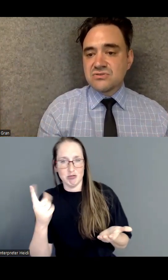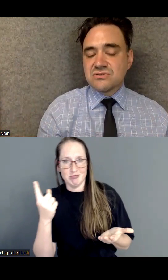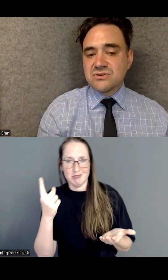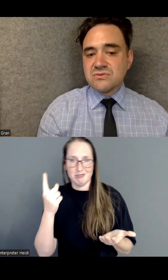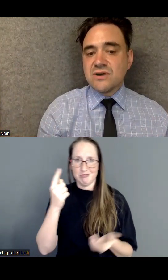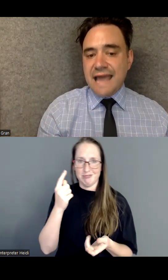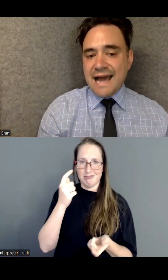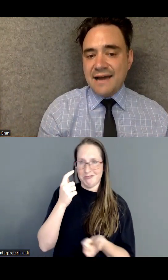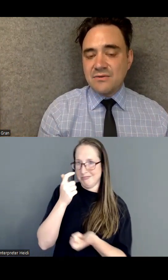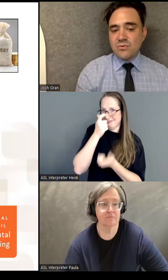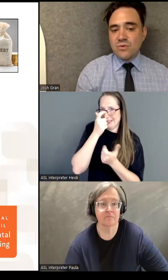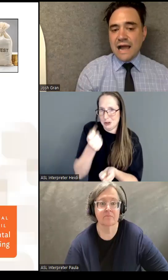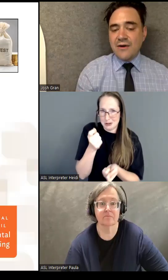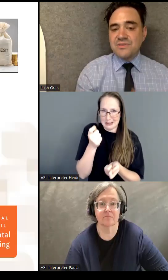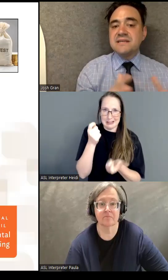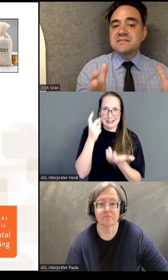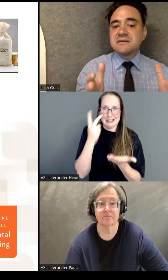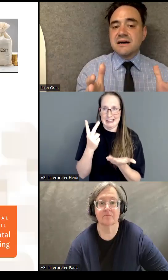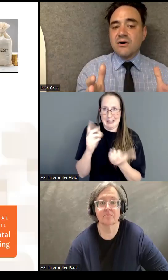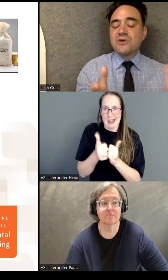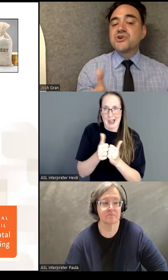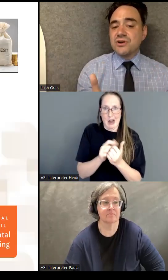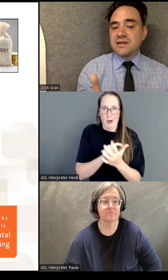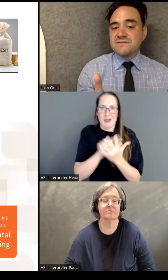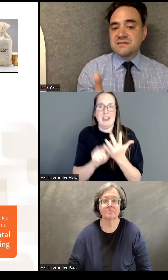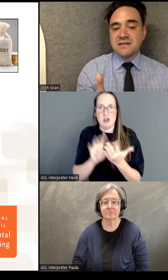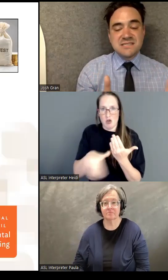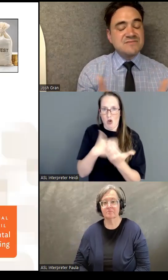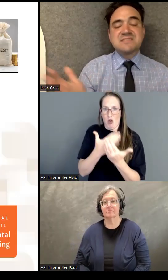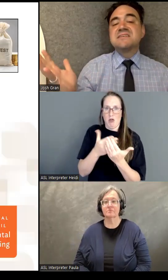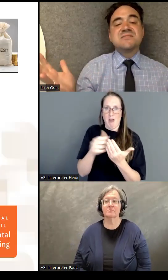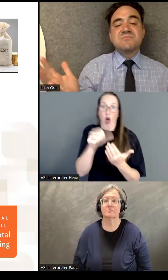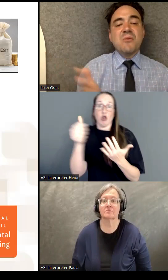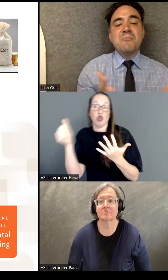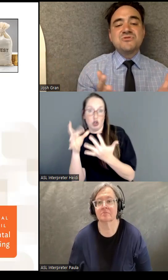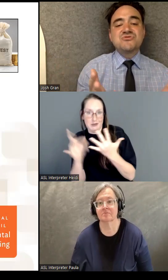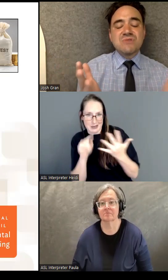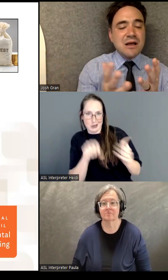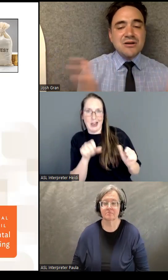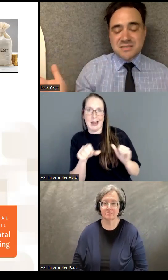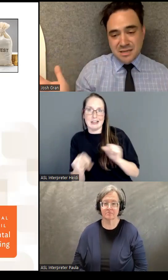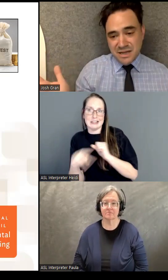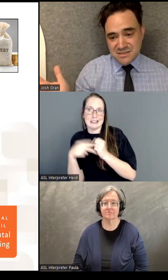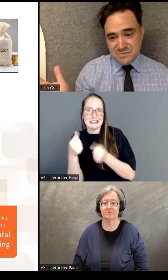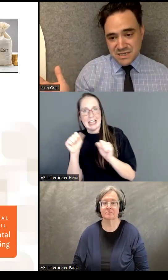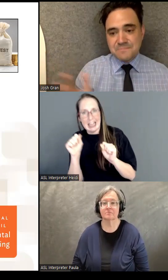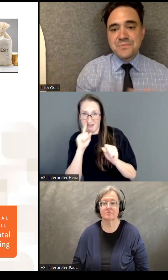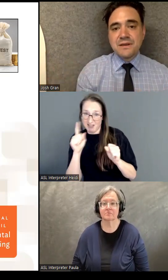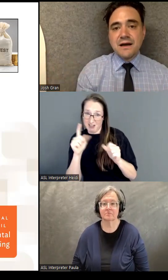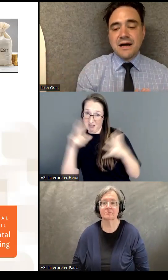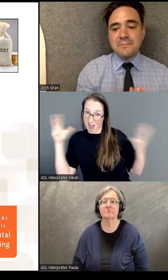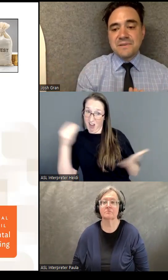interesting to look at how these alternatives save the system drastic amounts of